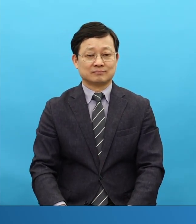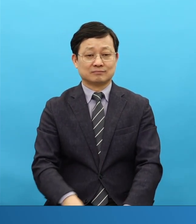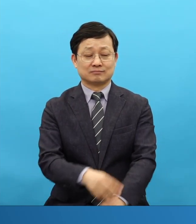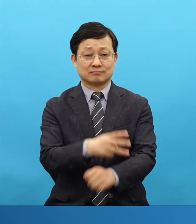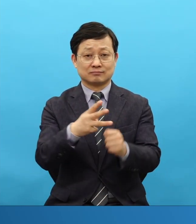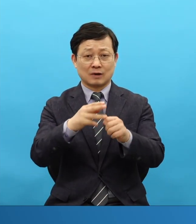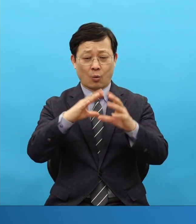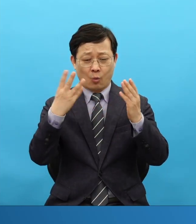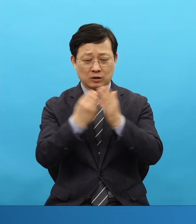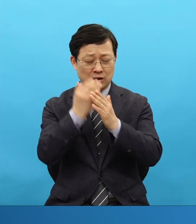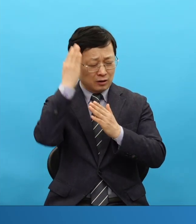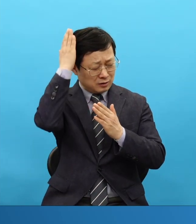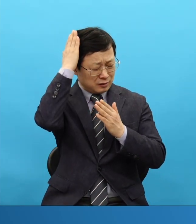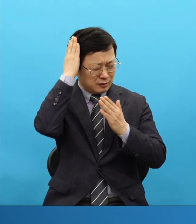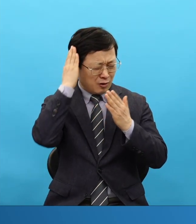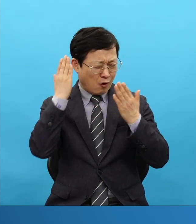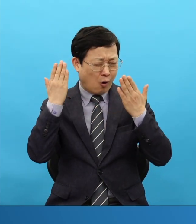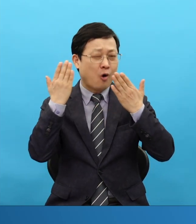in darkness.